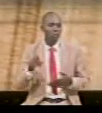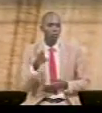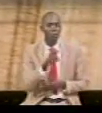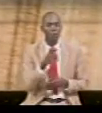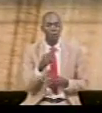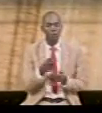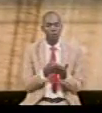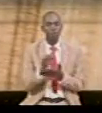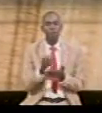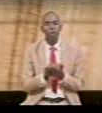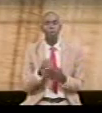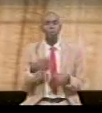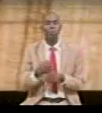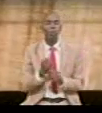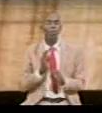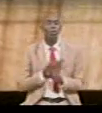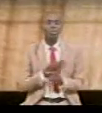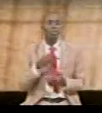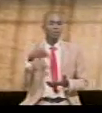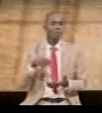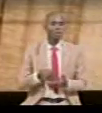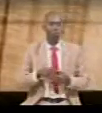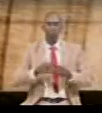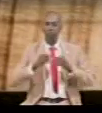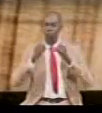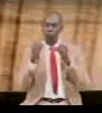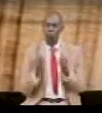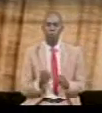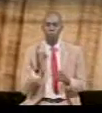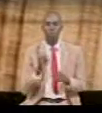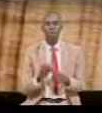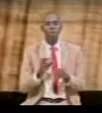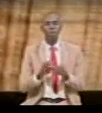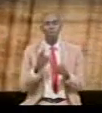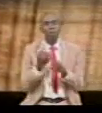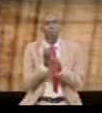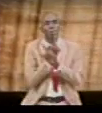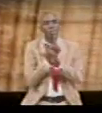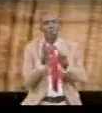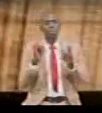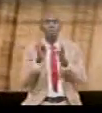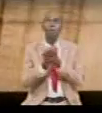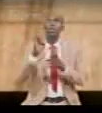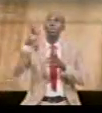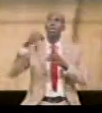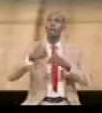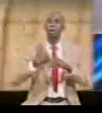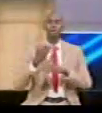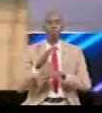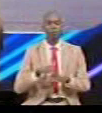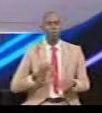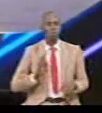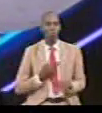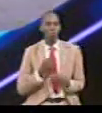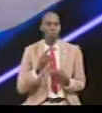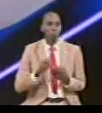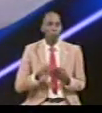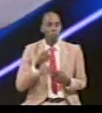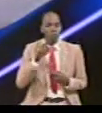us stand firmly in the liberty that he has called us into. And ye shall know